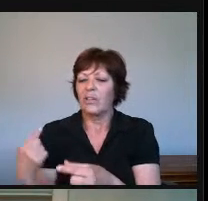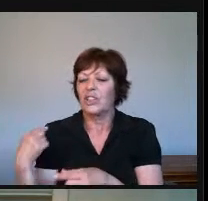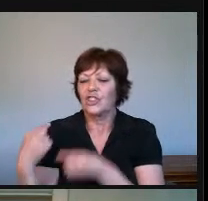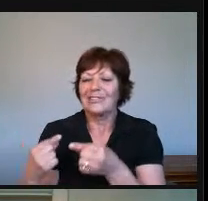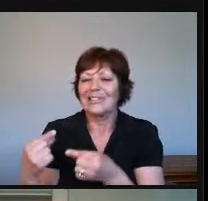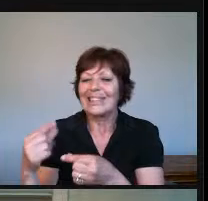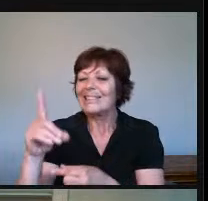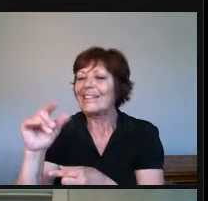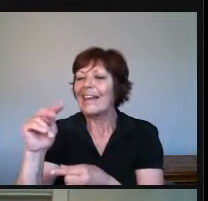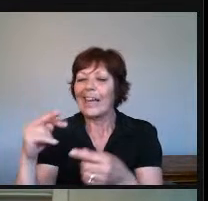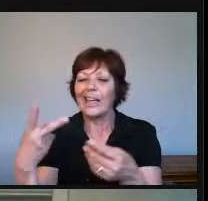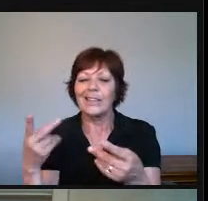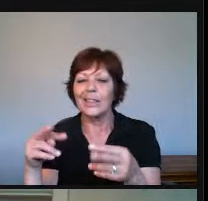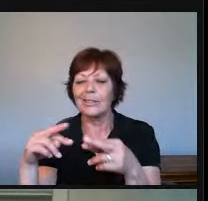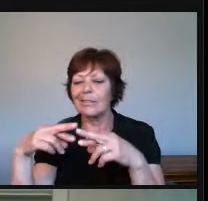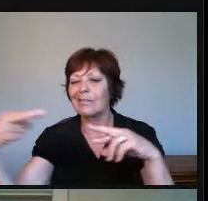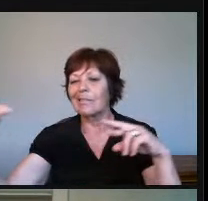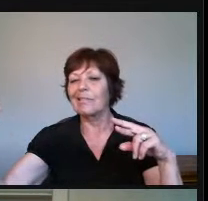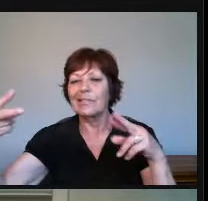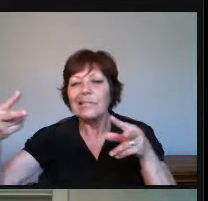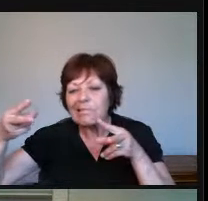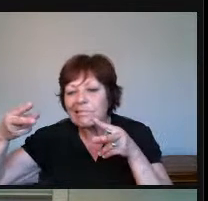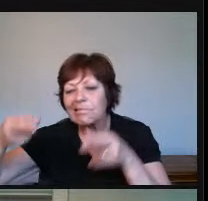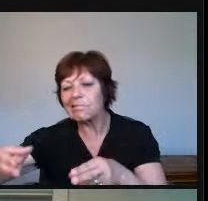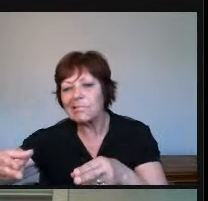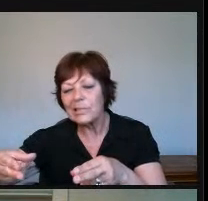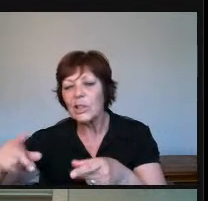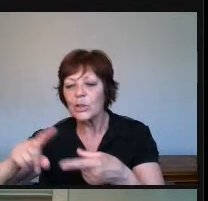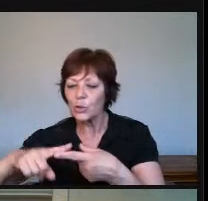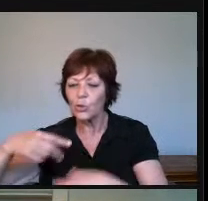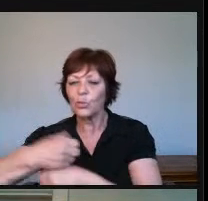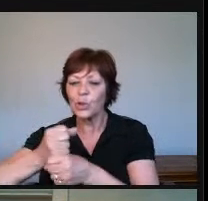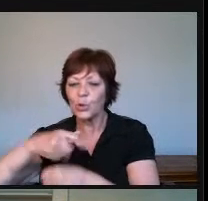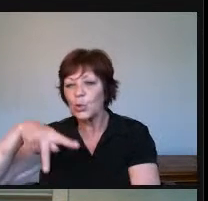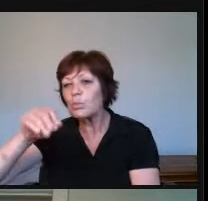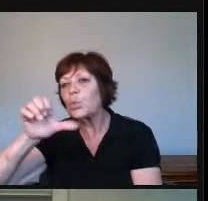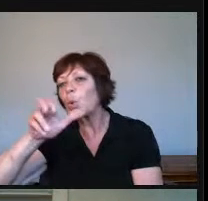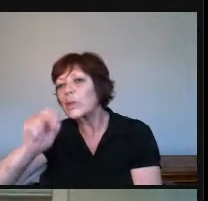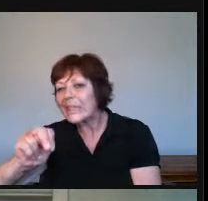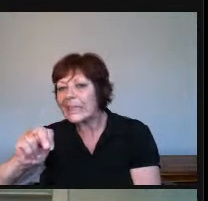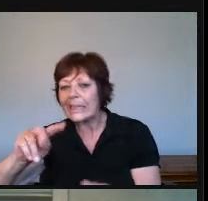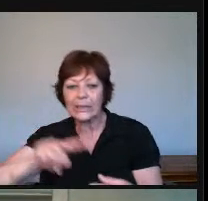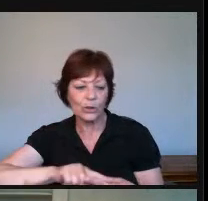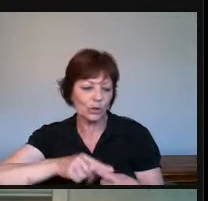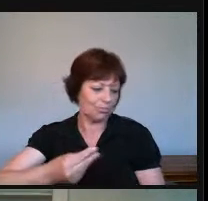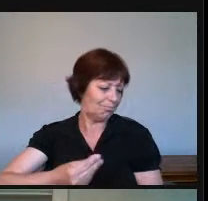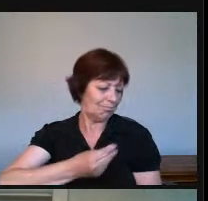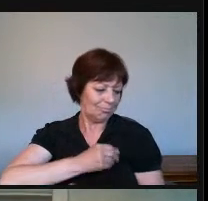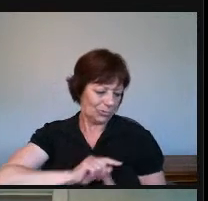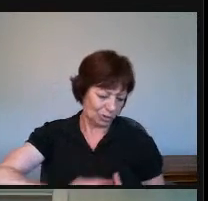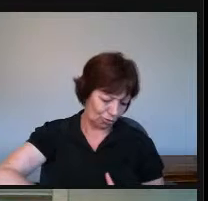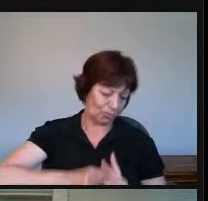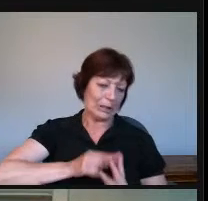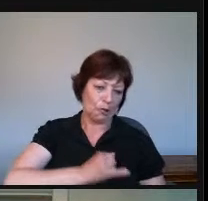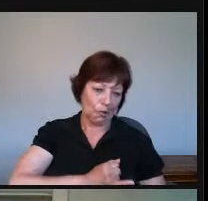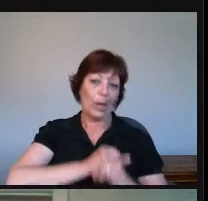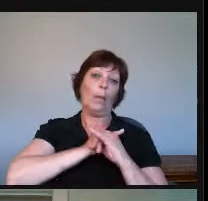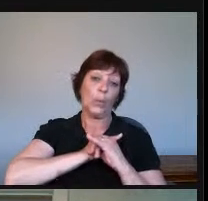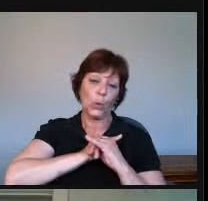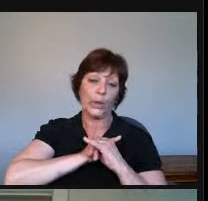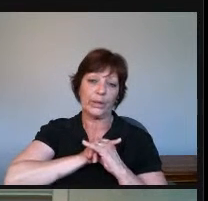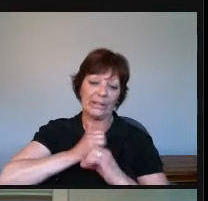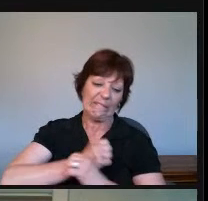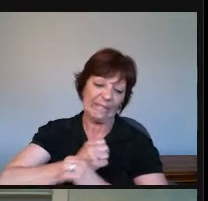code, which is used to produce the protein that triggers the immune system.